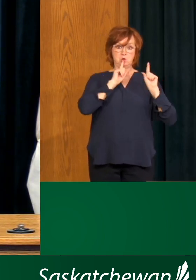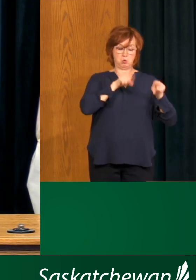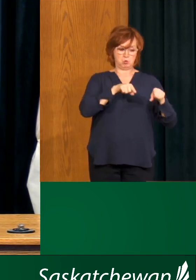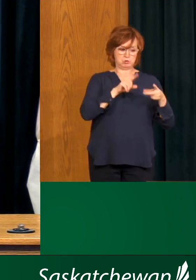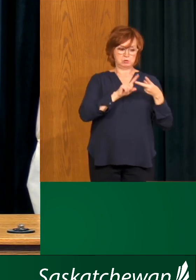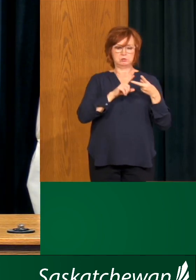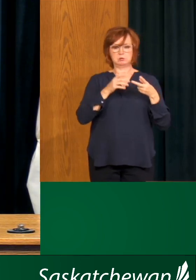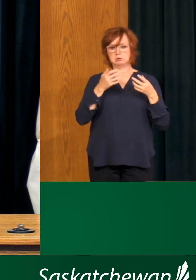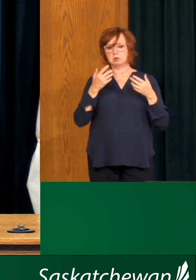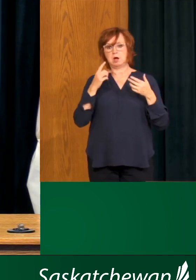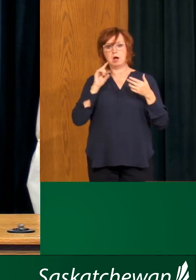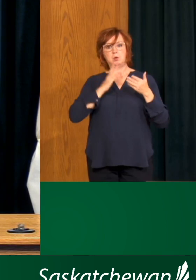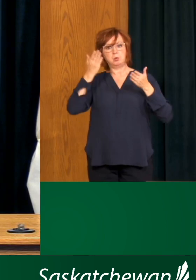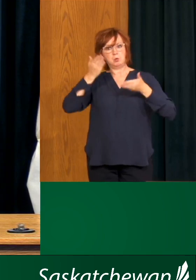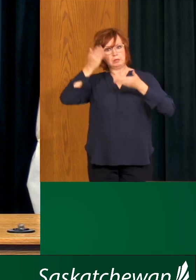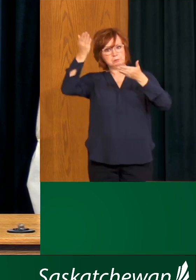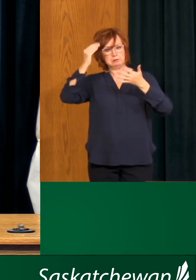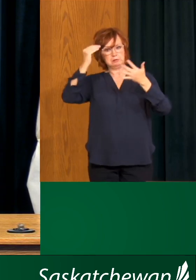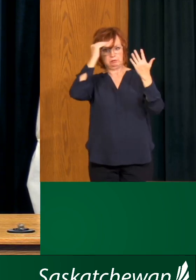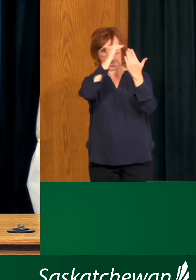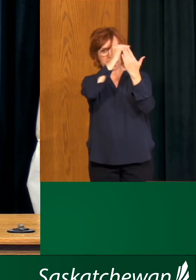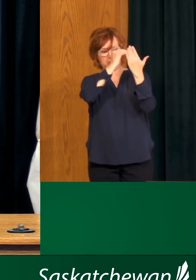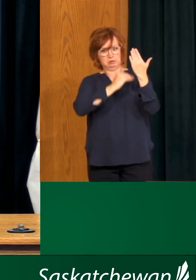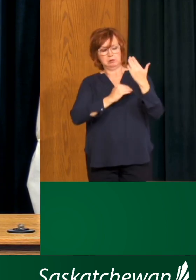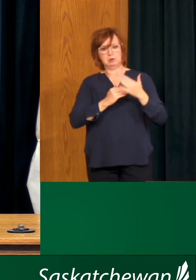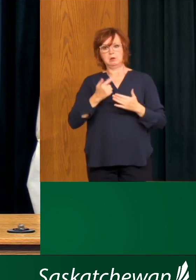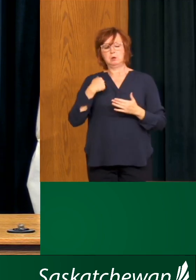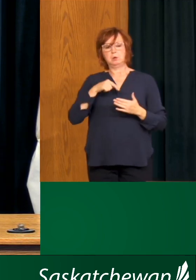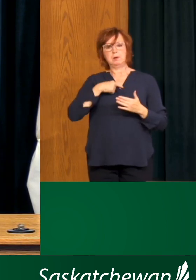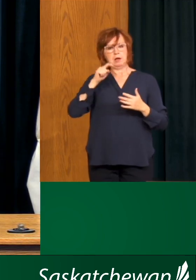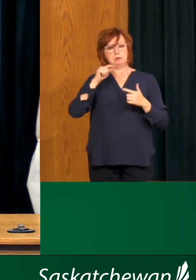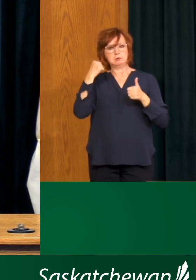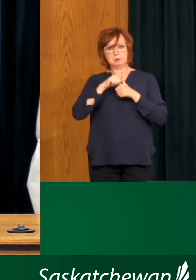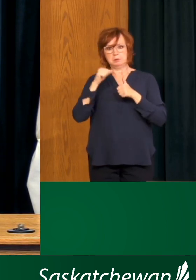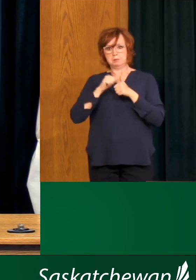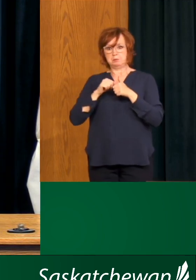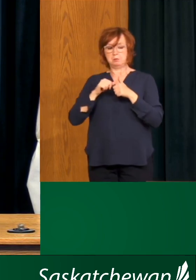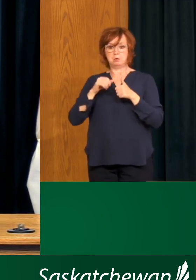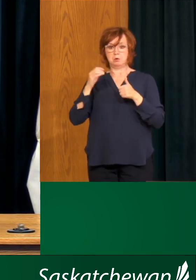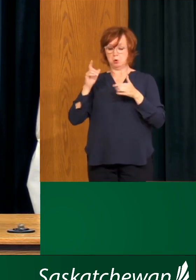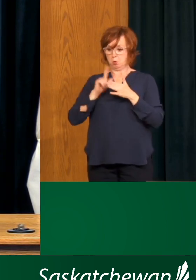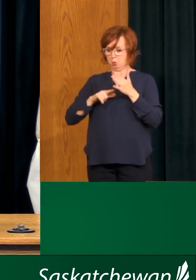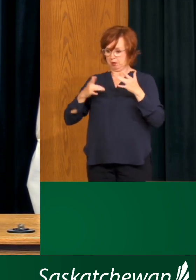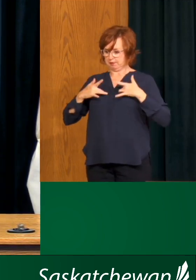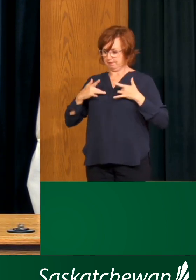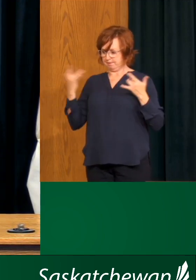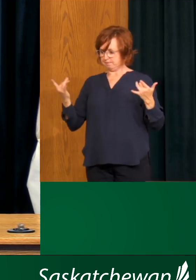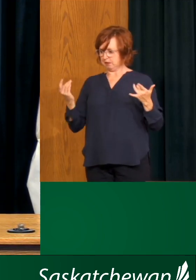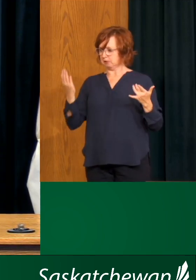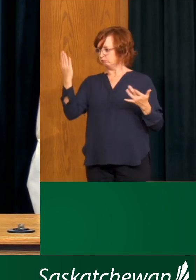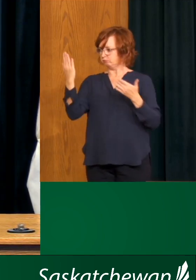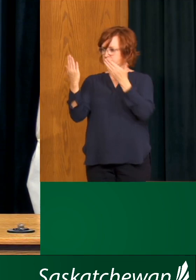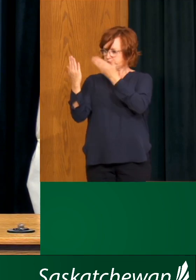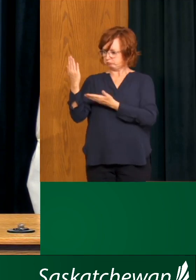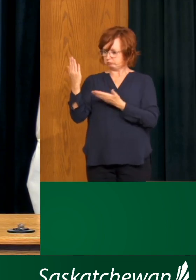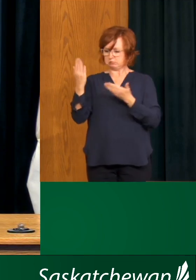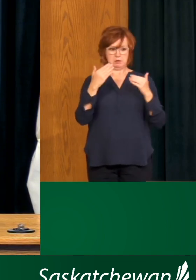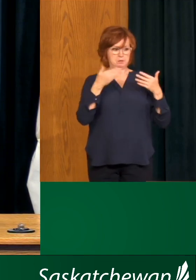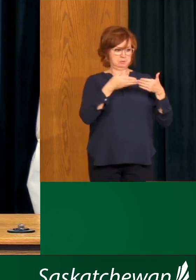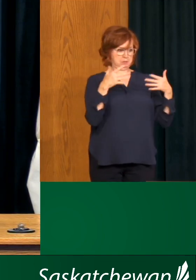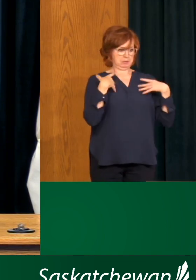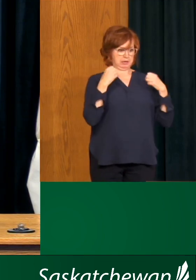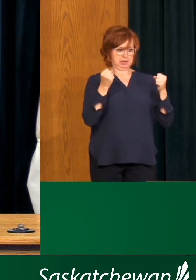the goal for whatever we're doing needs to fit within those public health recommendations and those public health orders. I think earlier this week there was